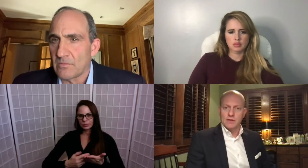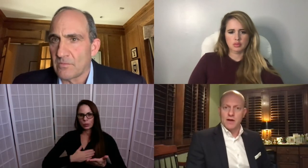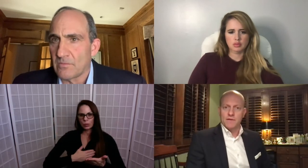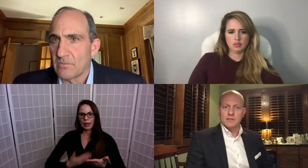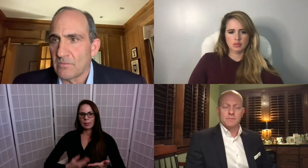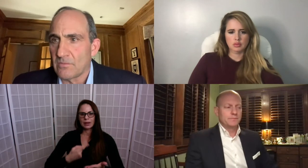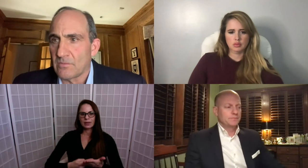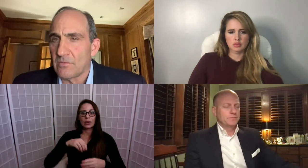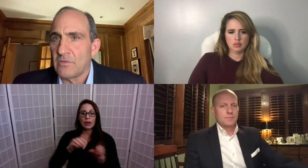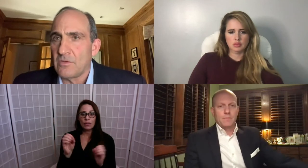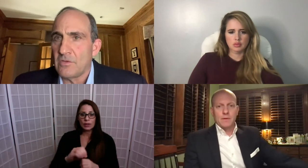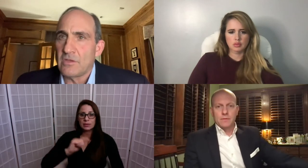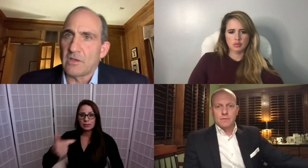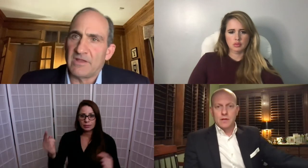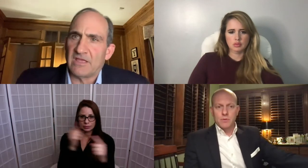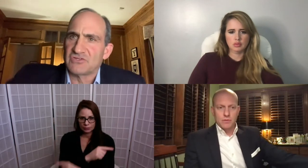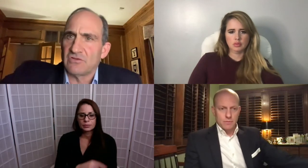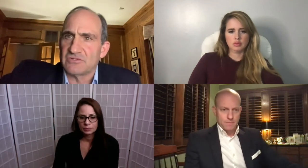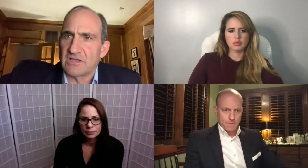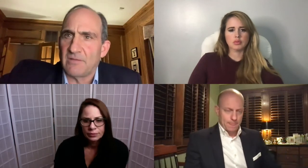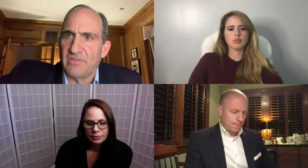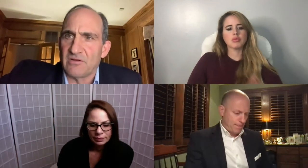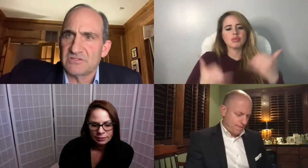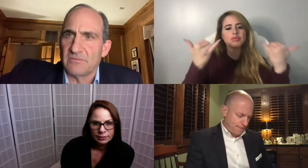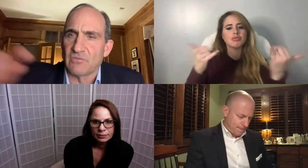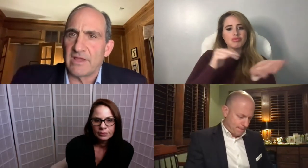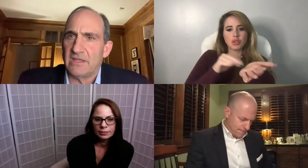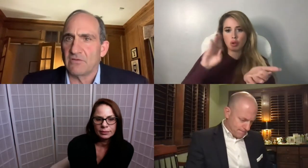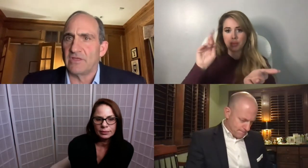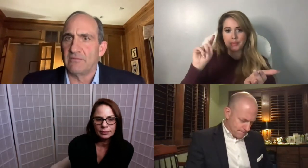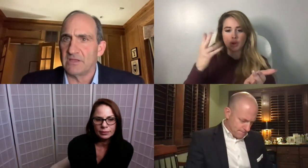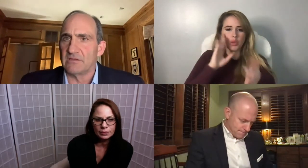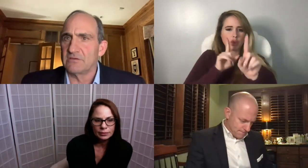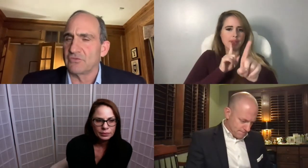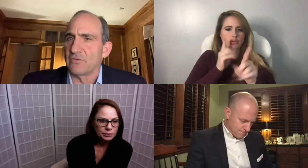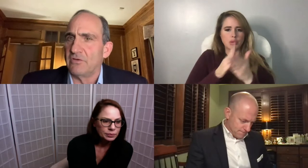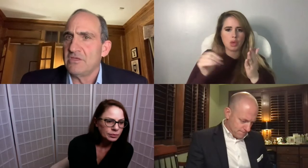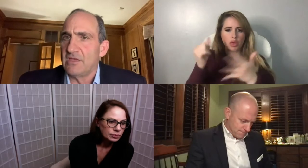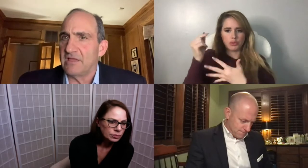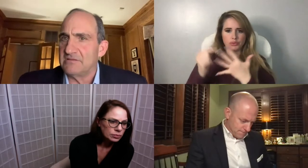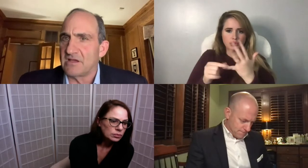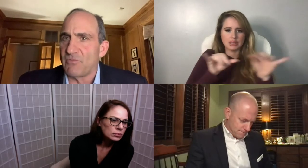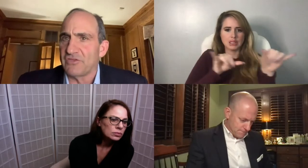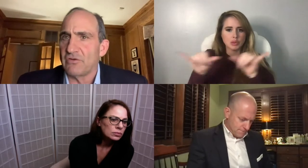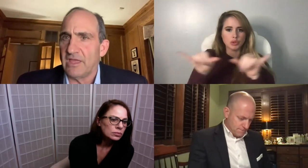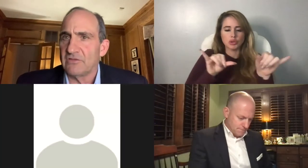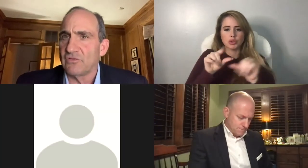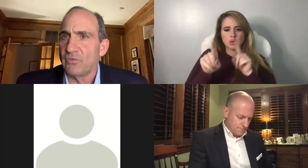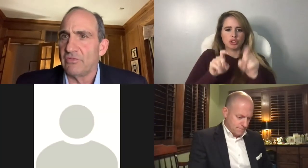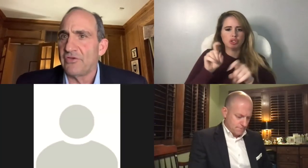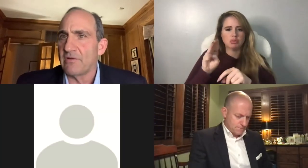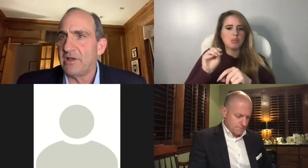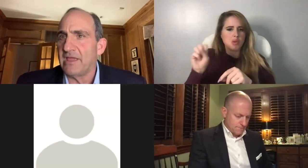the office. I'm going to answer, there's a couple that are similar right here that I'm going to go through. Dr. Moss already answered,